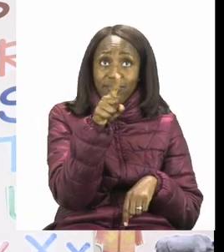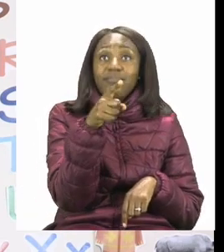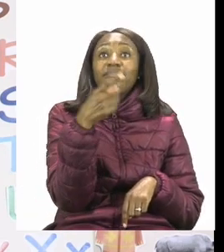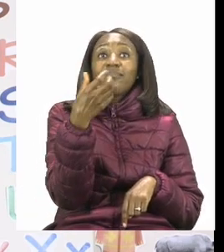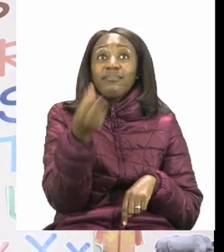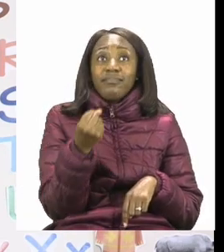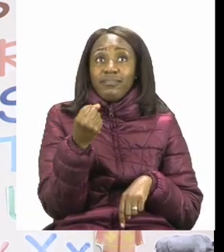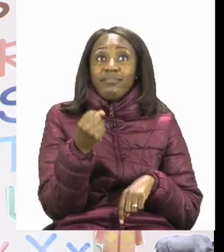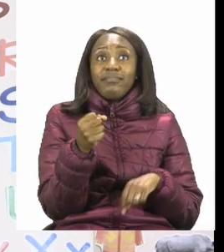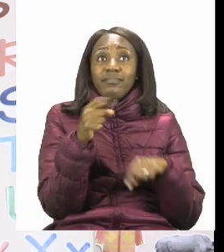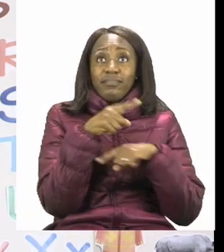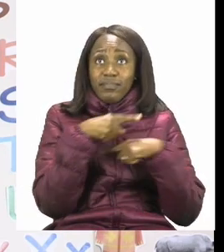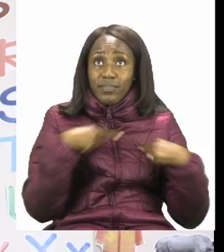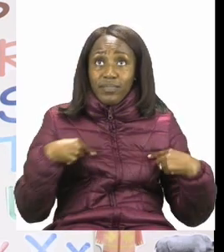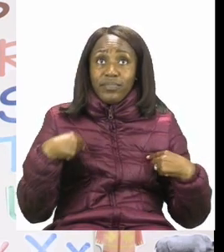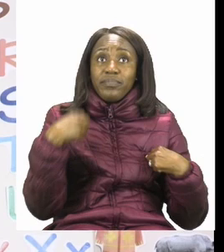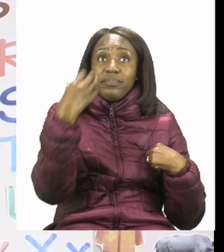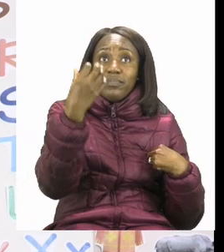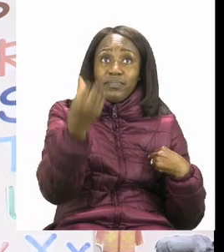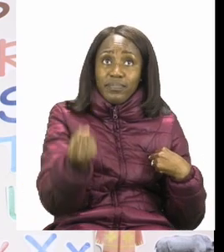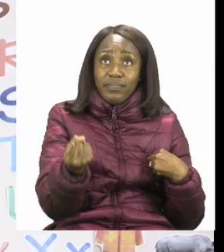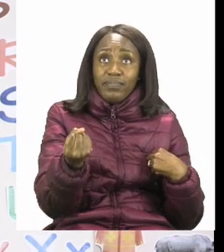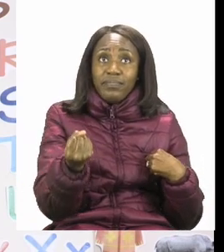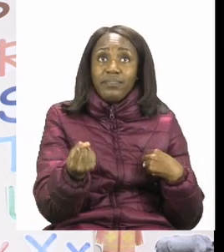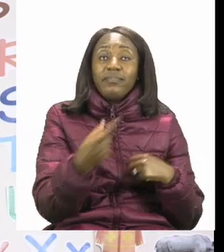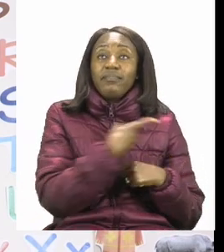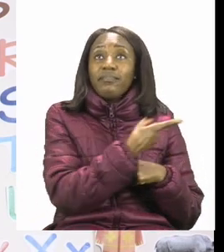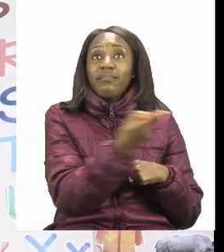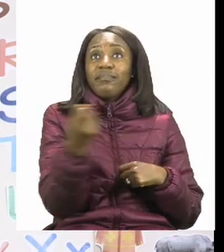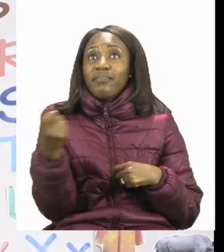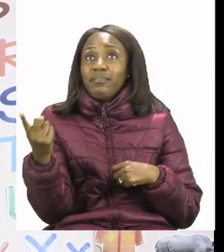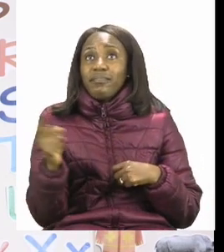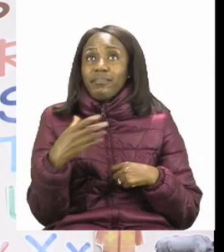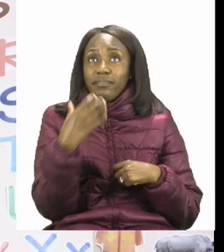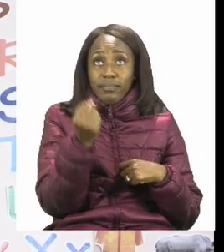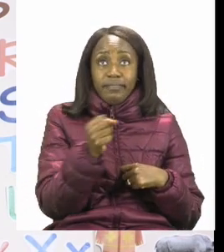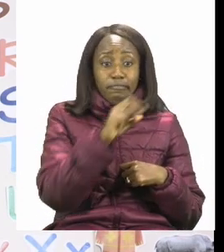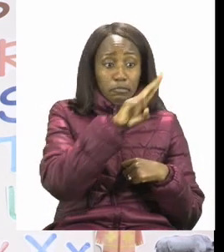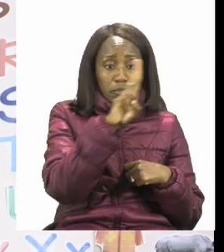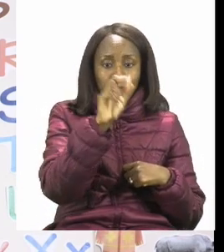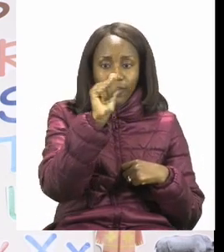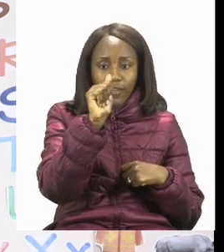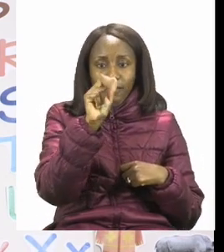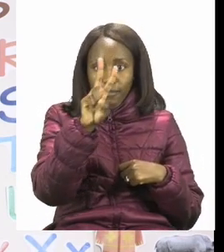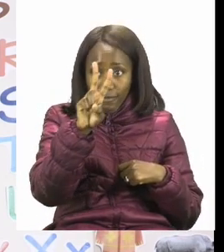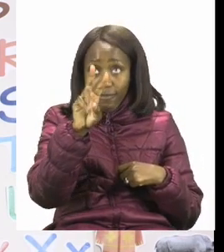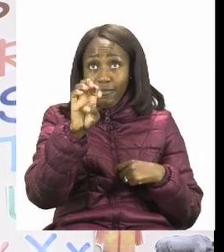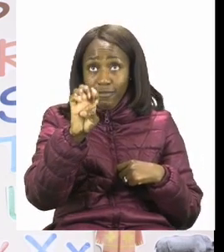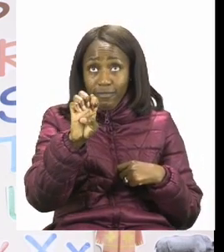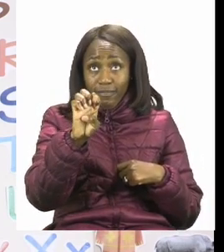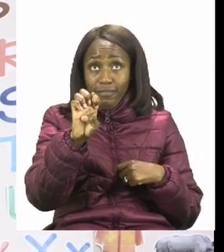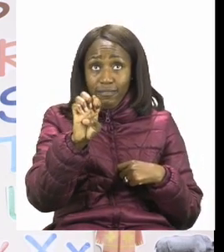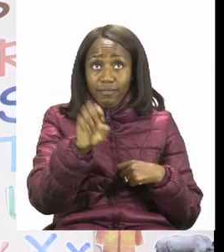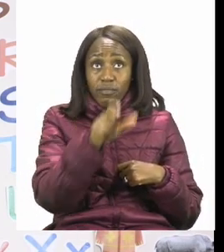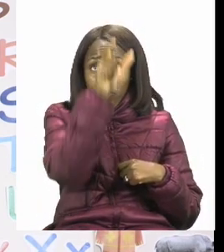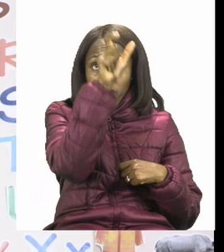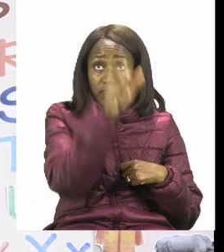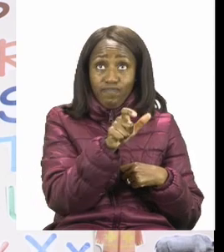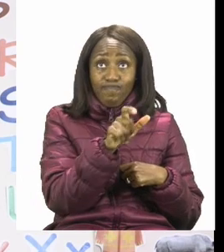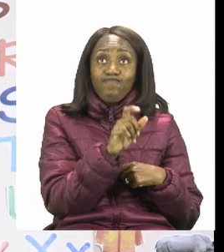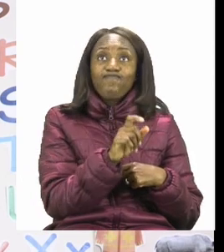you have, we have, they